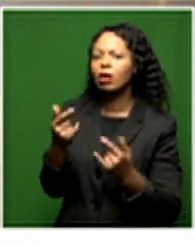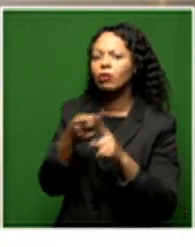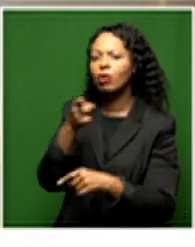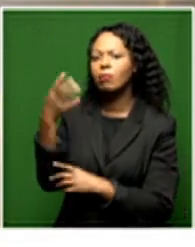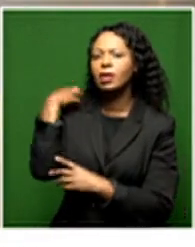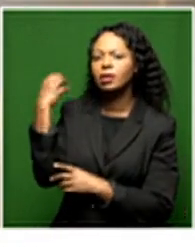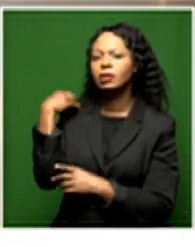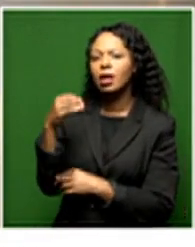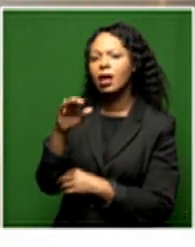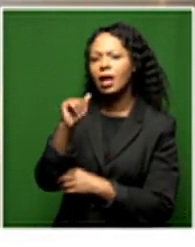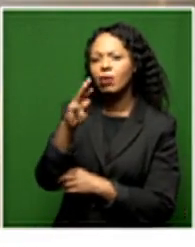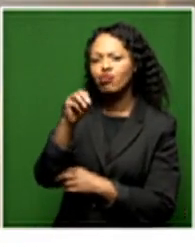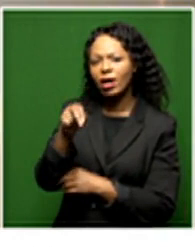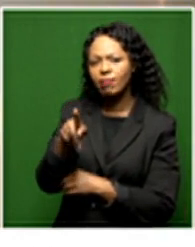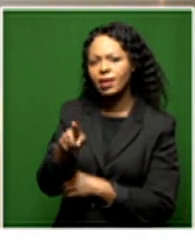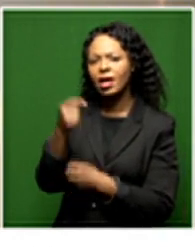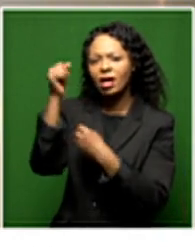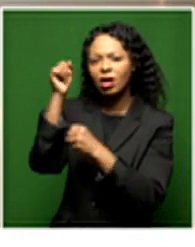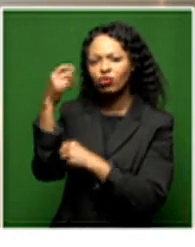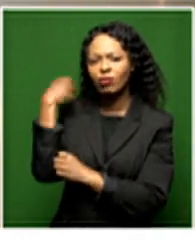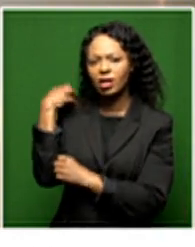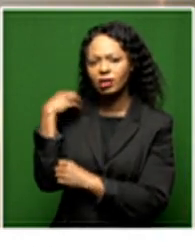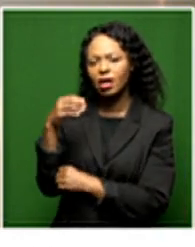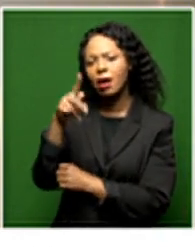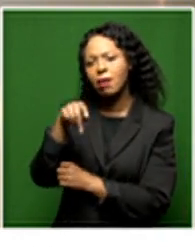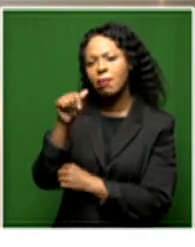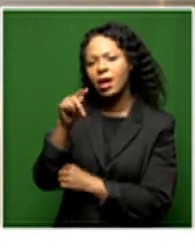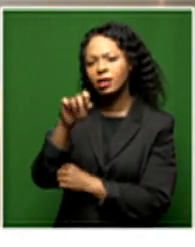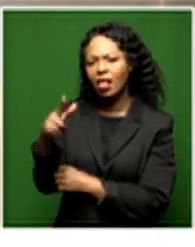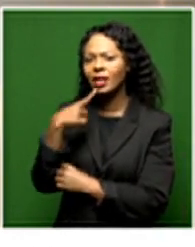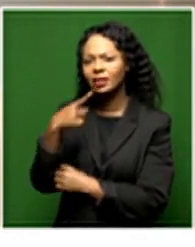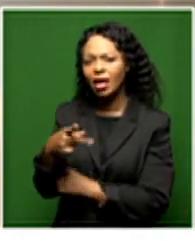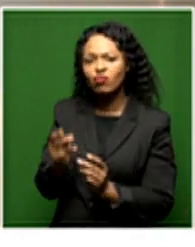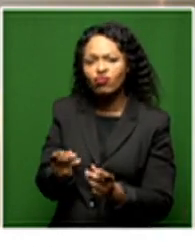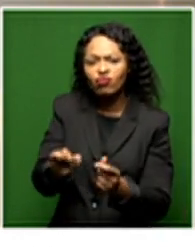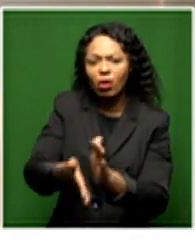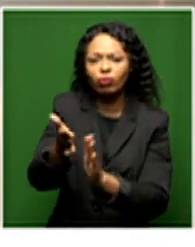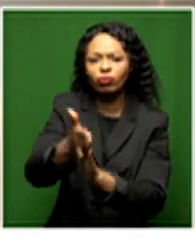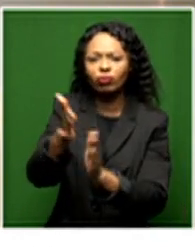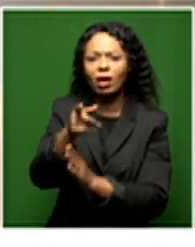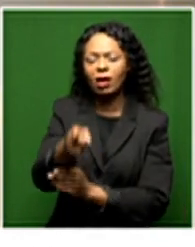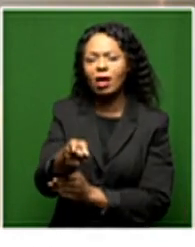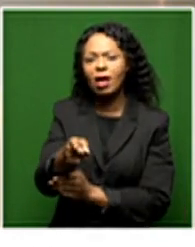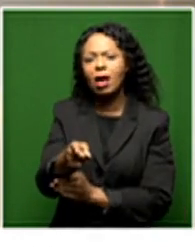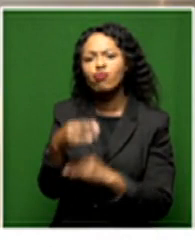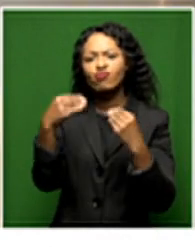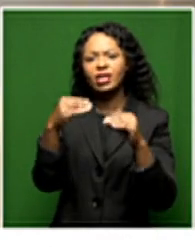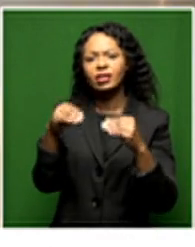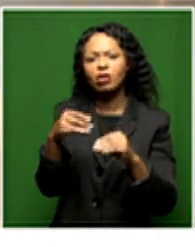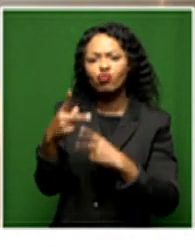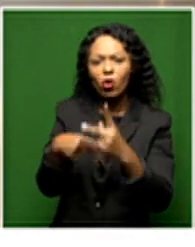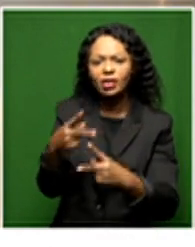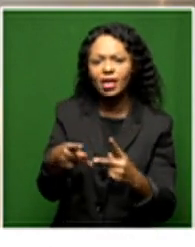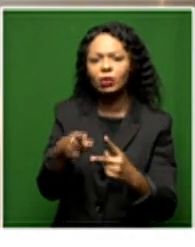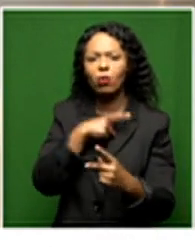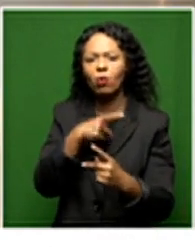Abraham Patel. I mean, to just quote him, he was saying, "The rapid expansion of business process services is a tribute to the skills